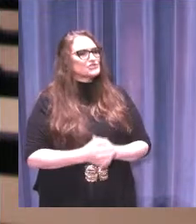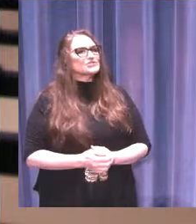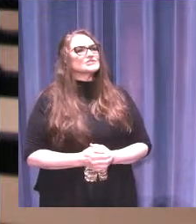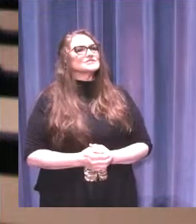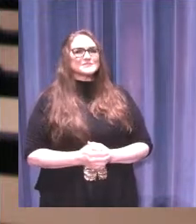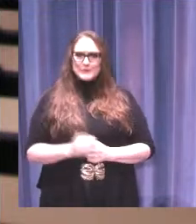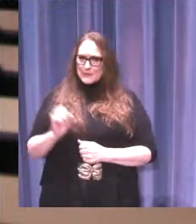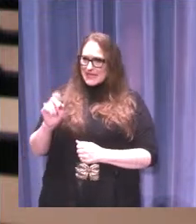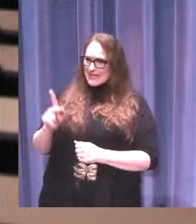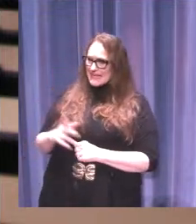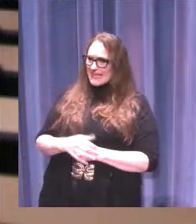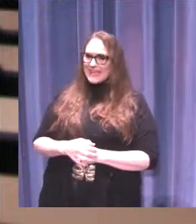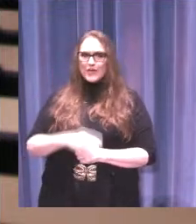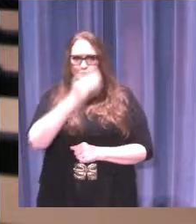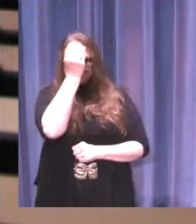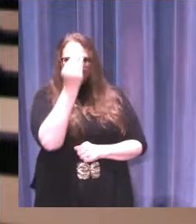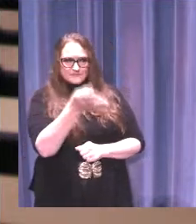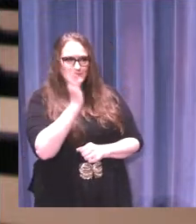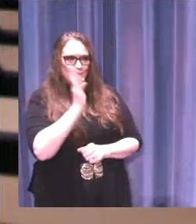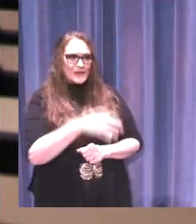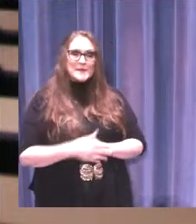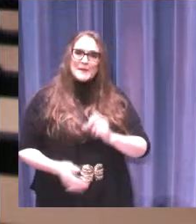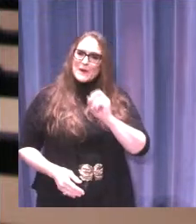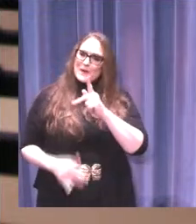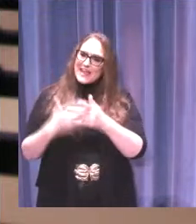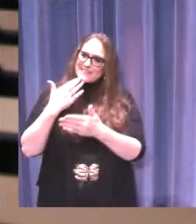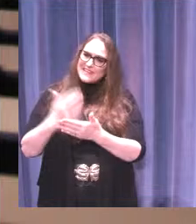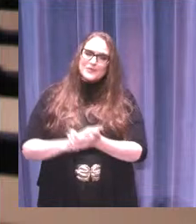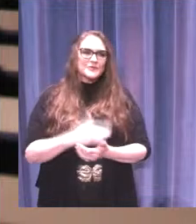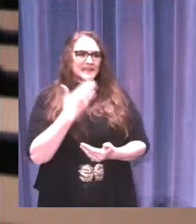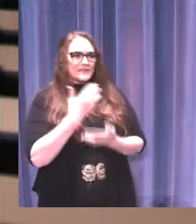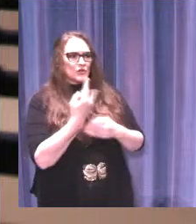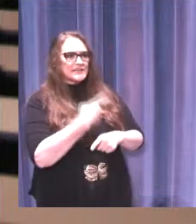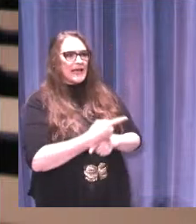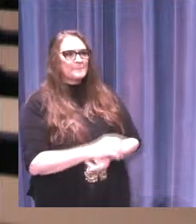Okay. we will notify you. Okay, thank you. Have a good day.